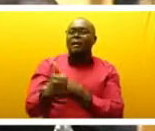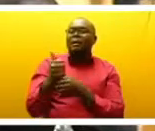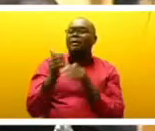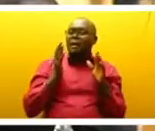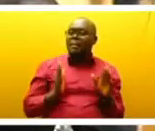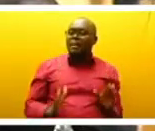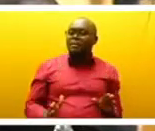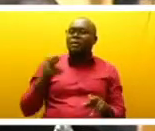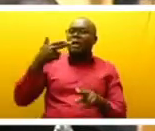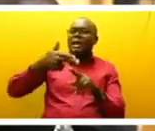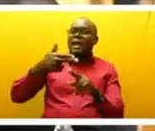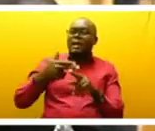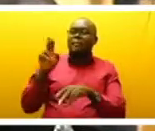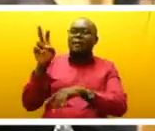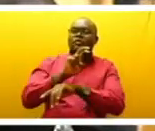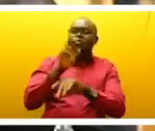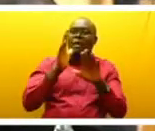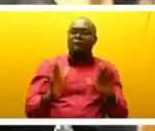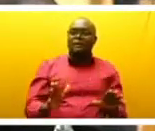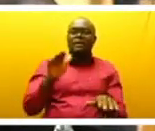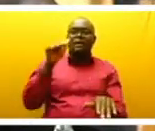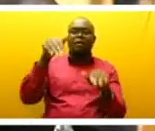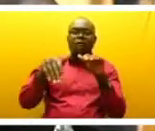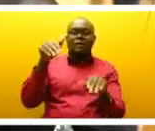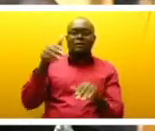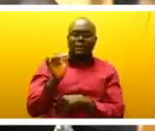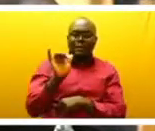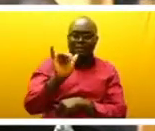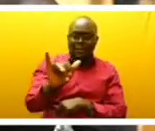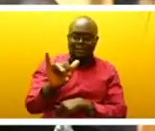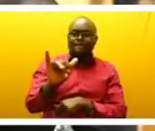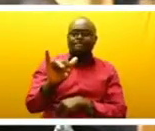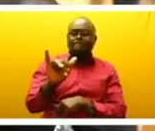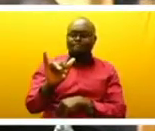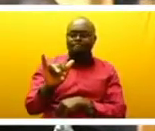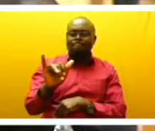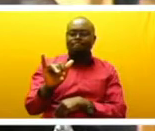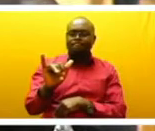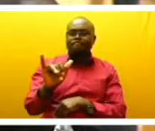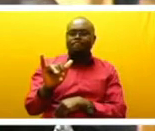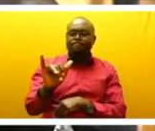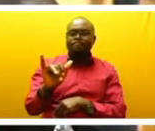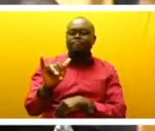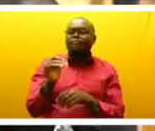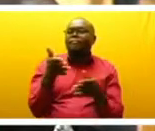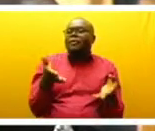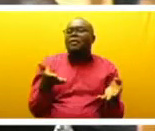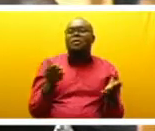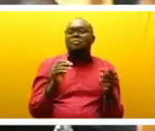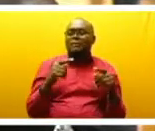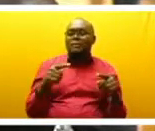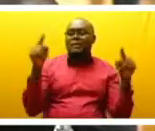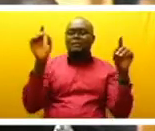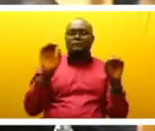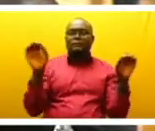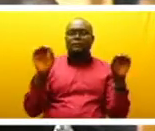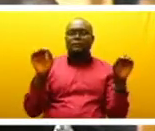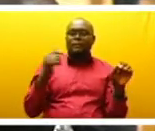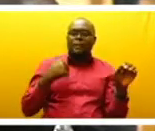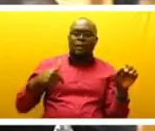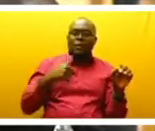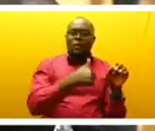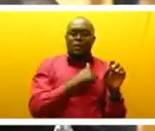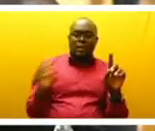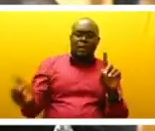called the Supervisor of Elections. And that had been not very successful. What did we